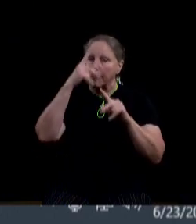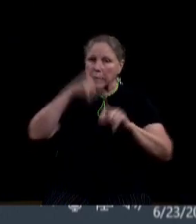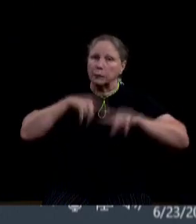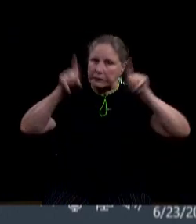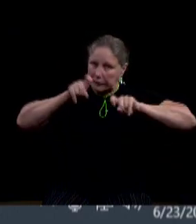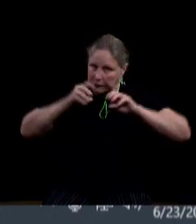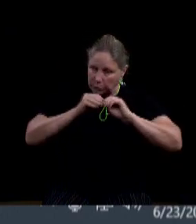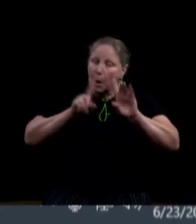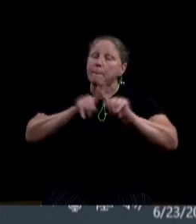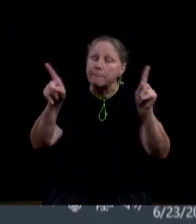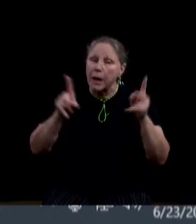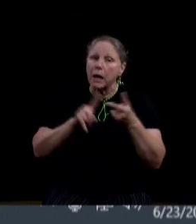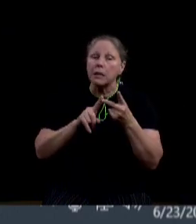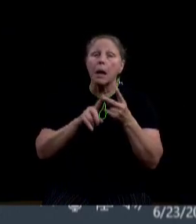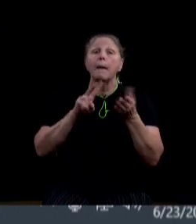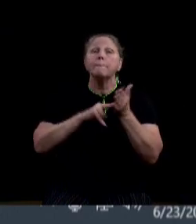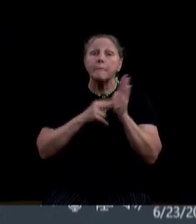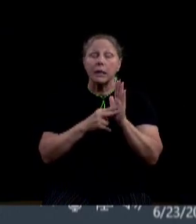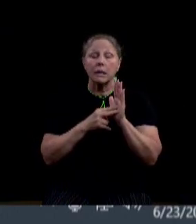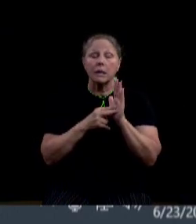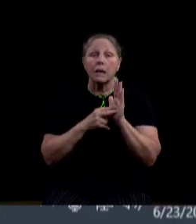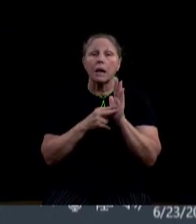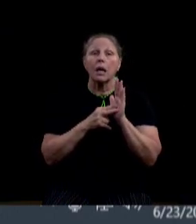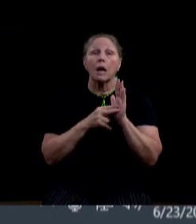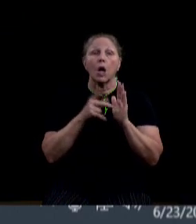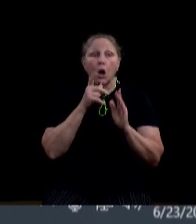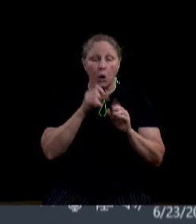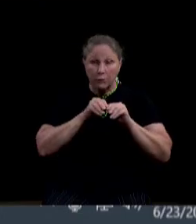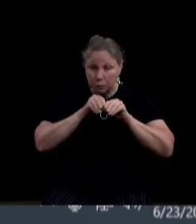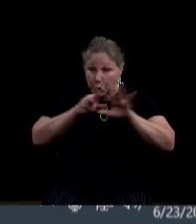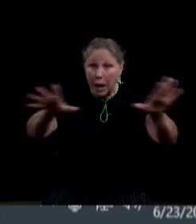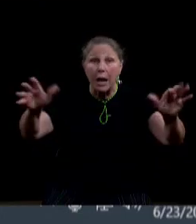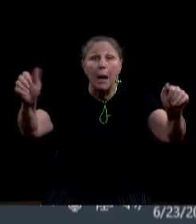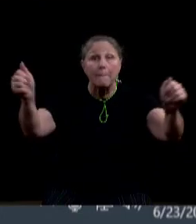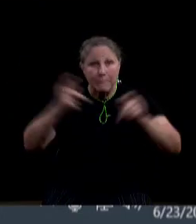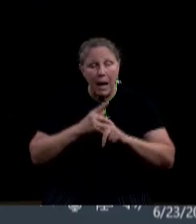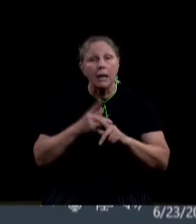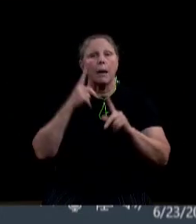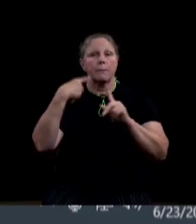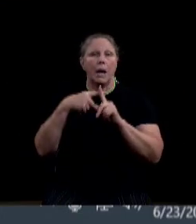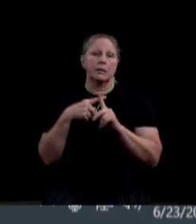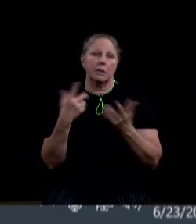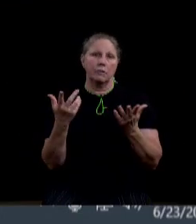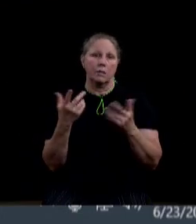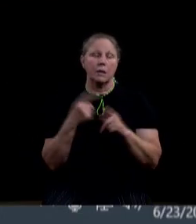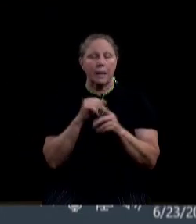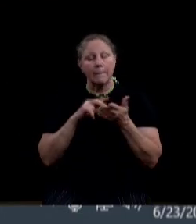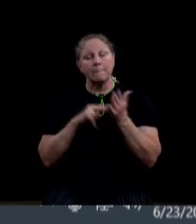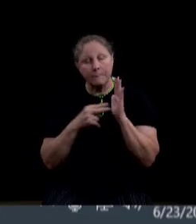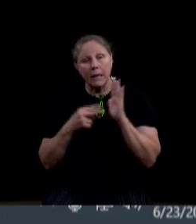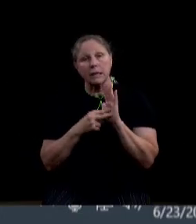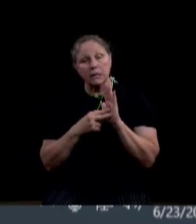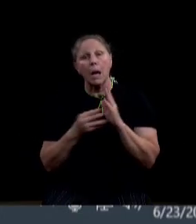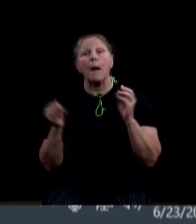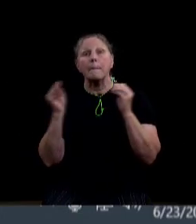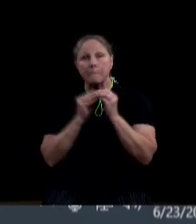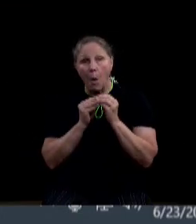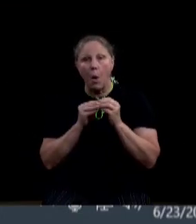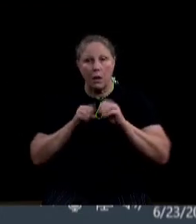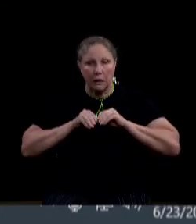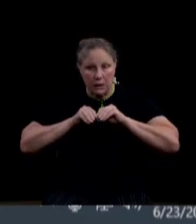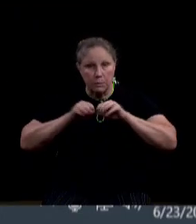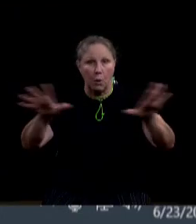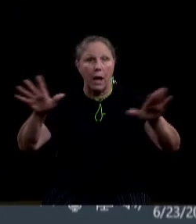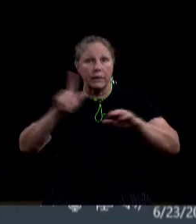percentage of those tests come back positive. So that indicates that there is more prevalence of the virus in our community, and that's the big